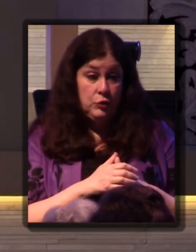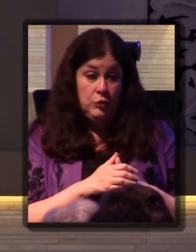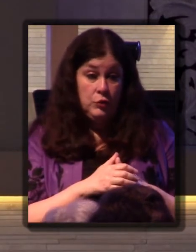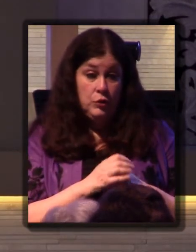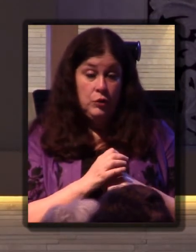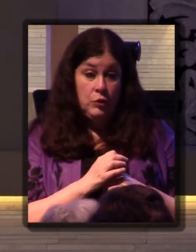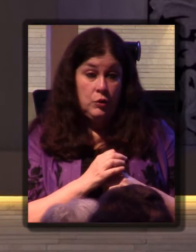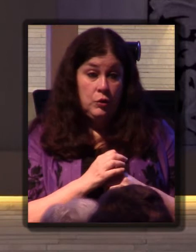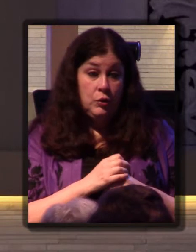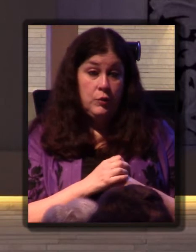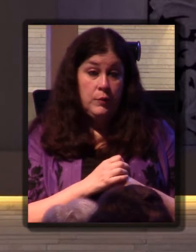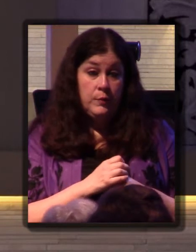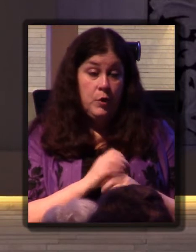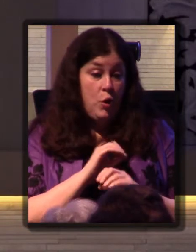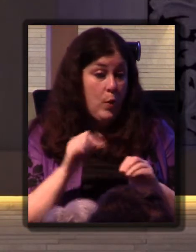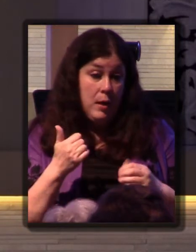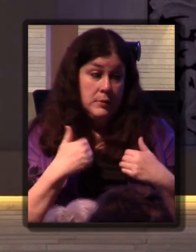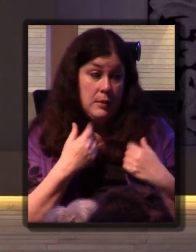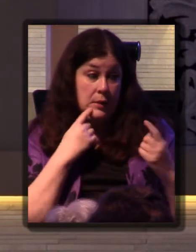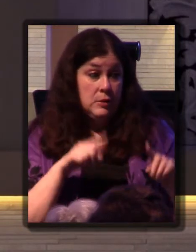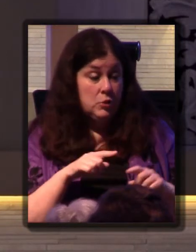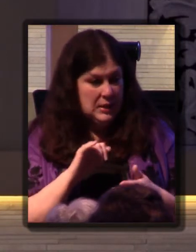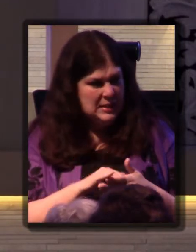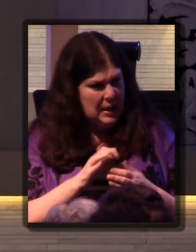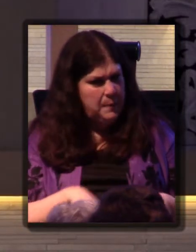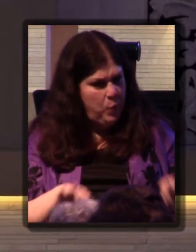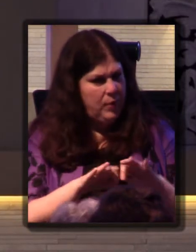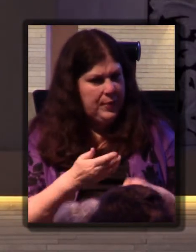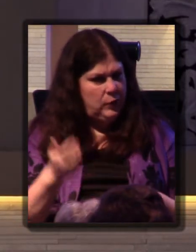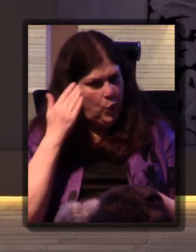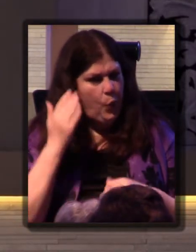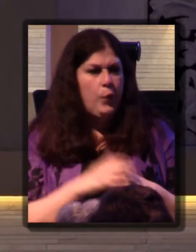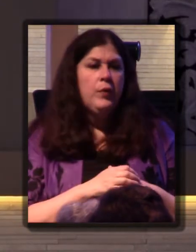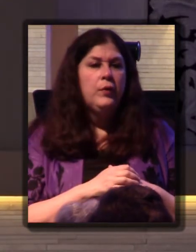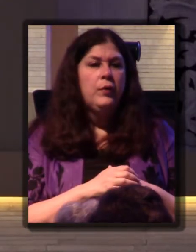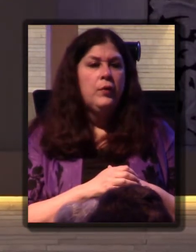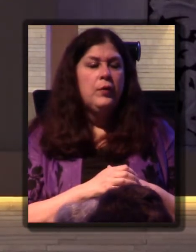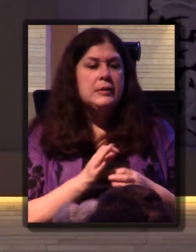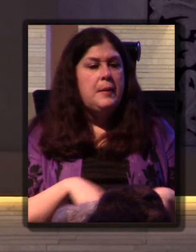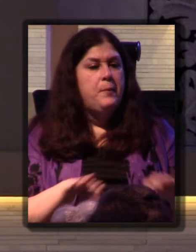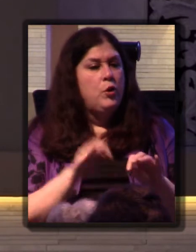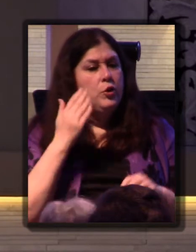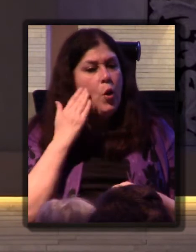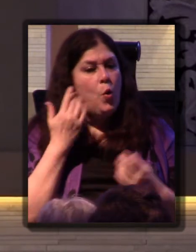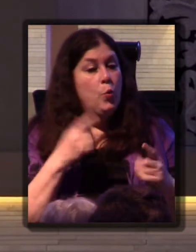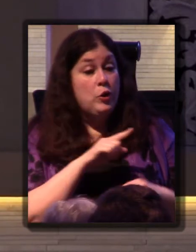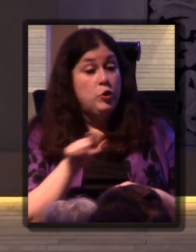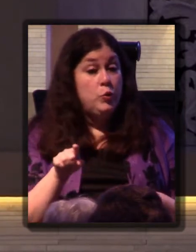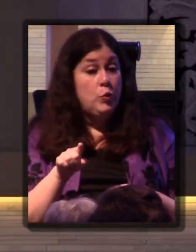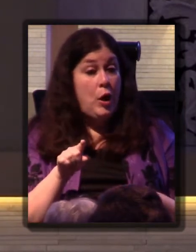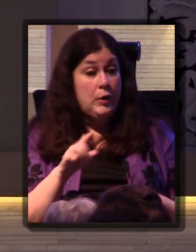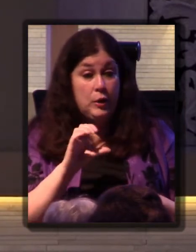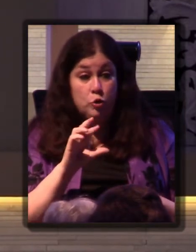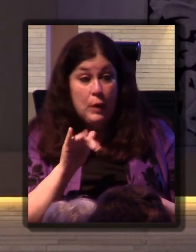answer. Don't look around you because no one else has the answer. Isn't that an important thing to know? Isn't it important to know